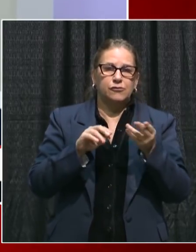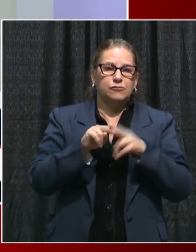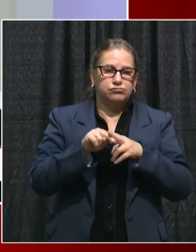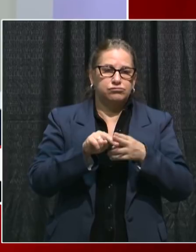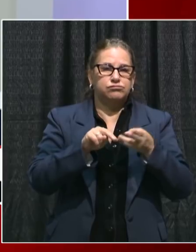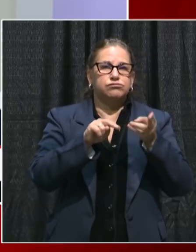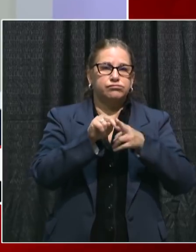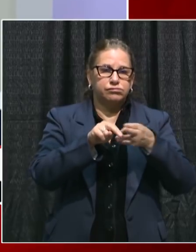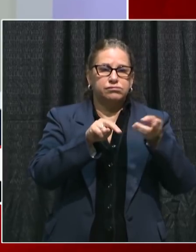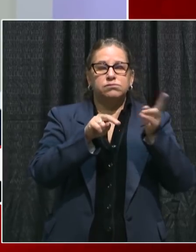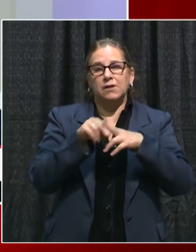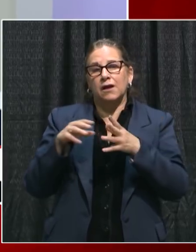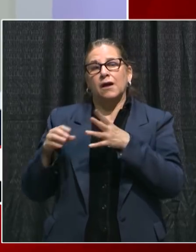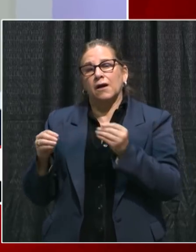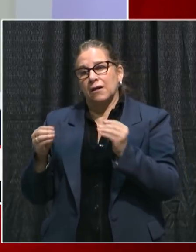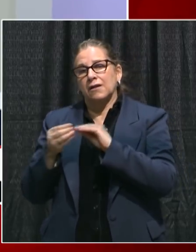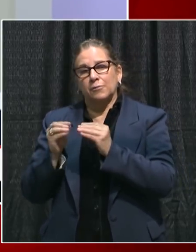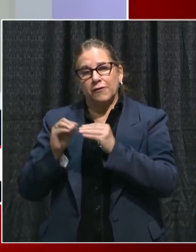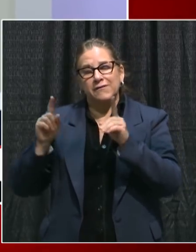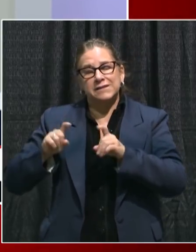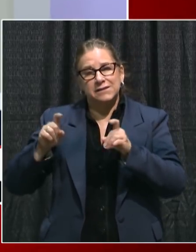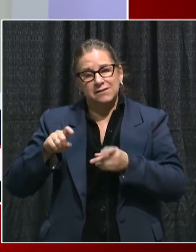we are providing results for those.